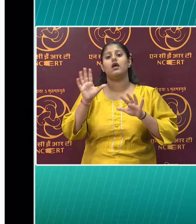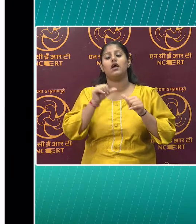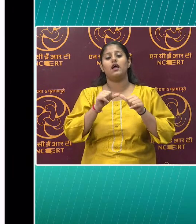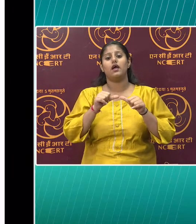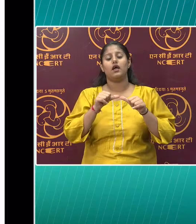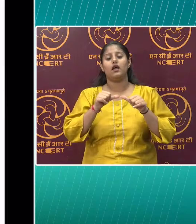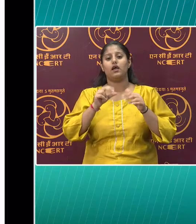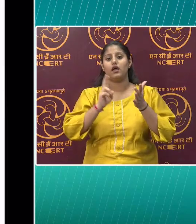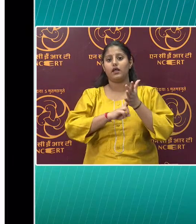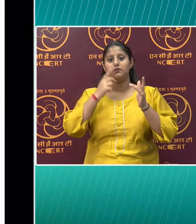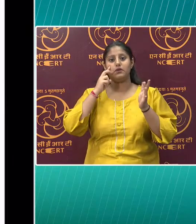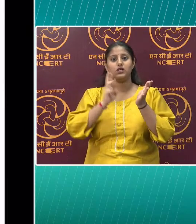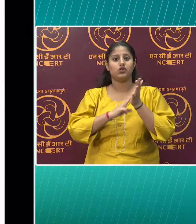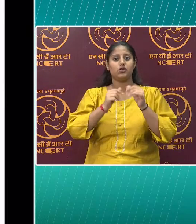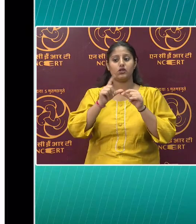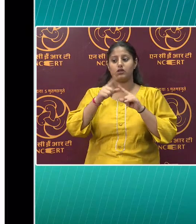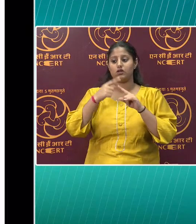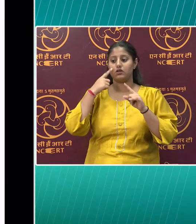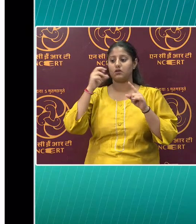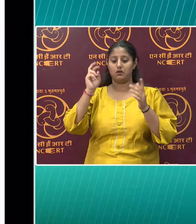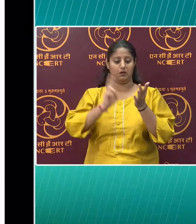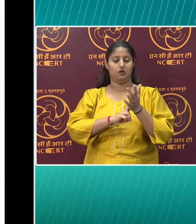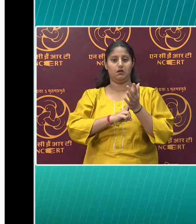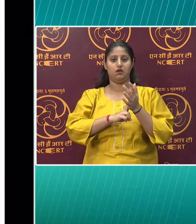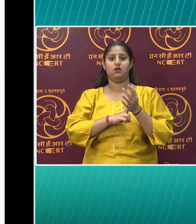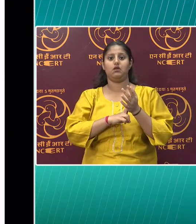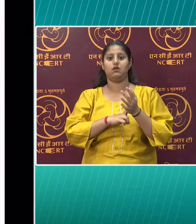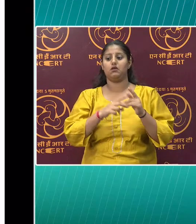fourth project that we have developed,